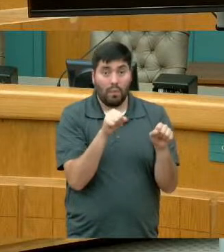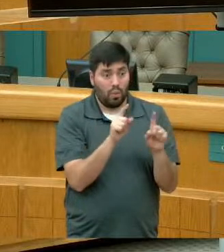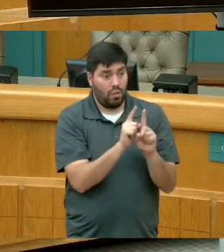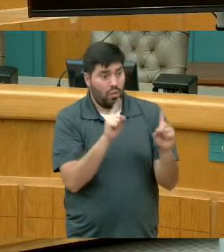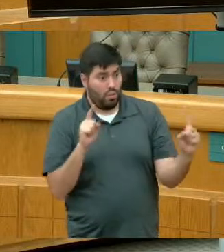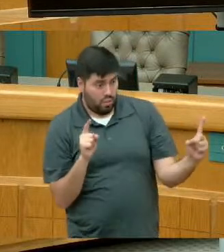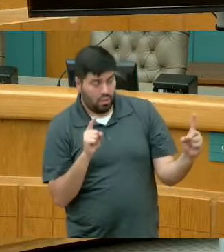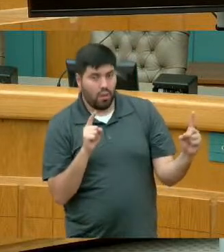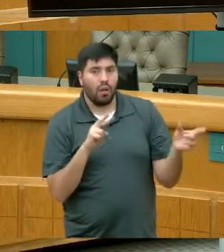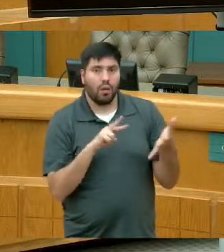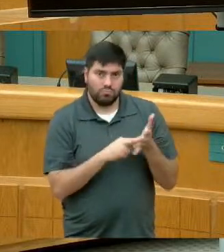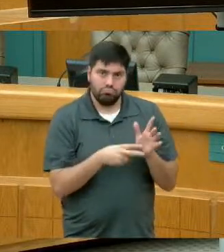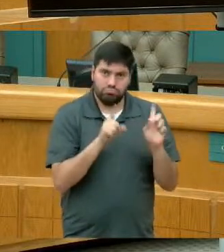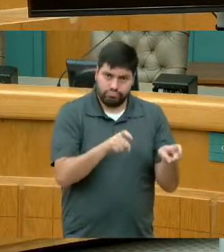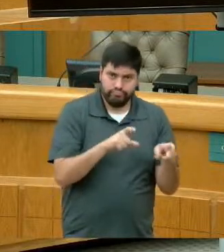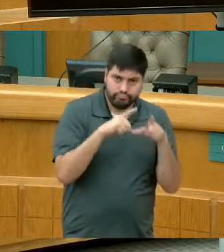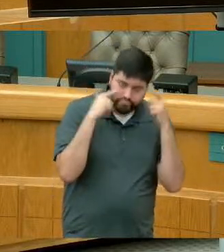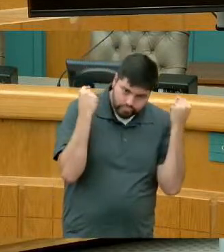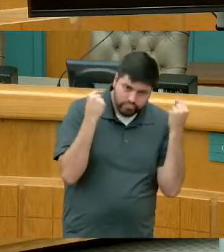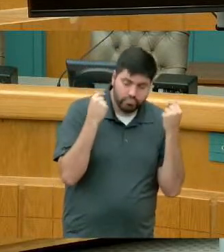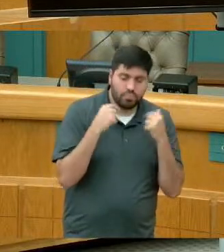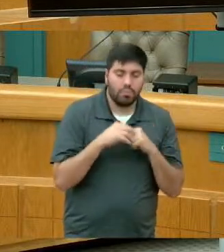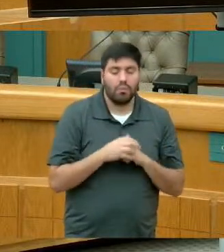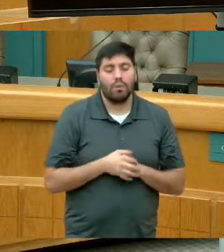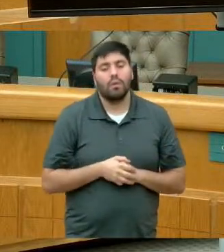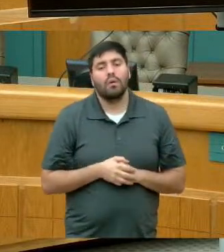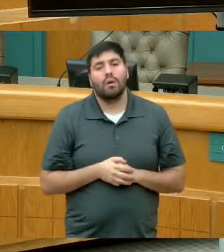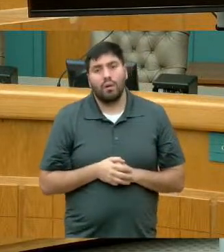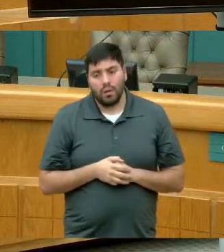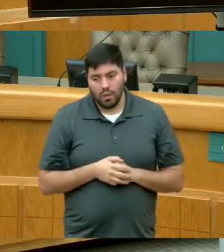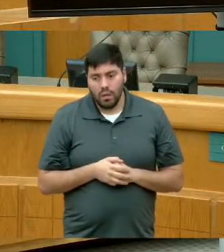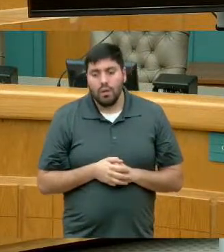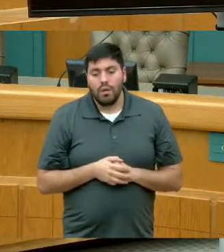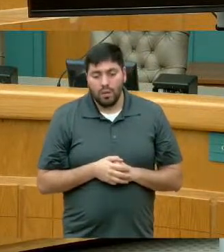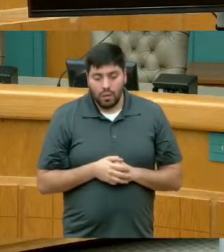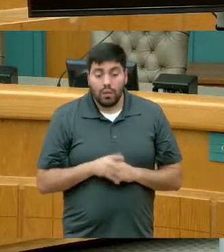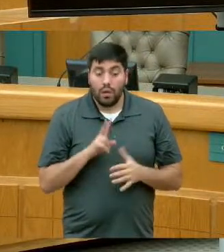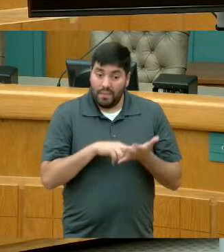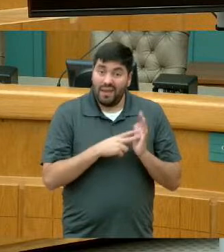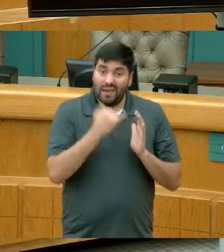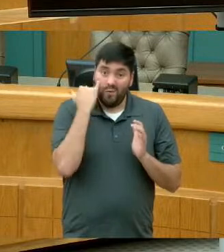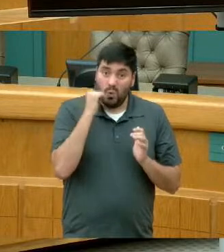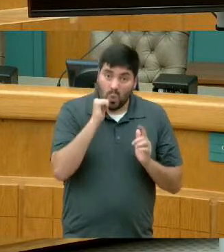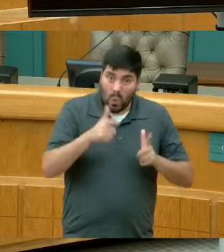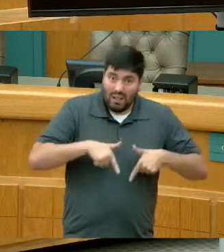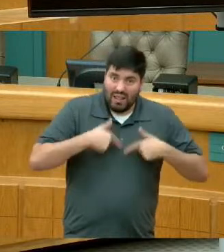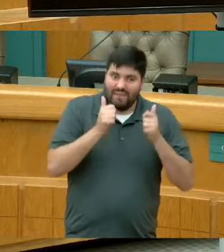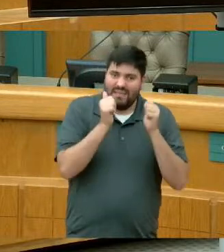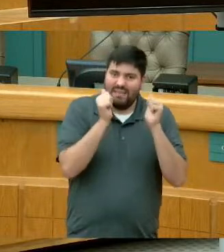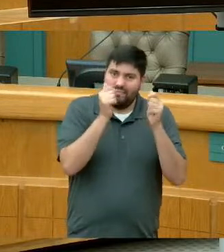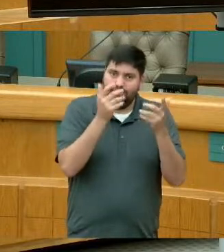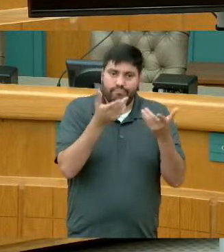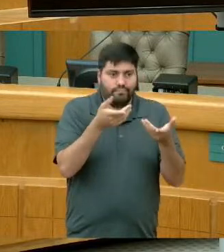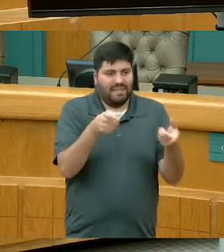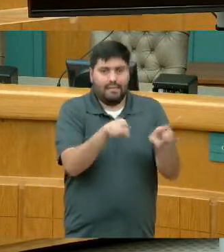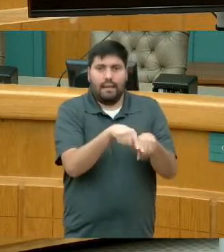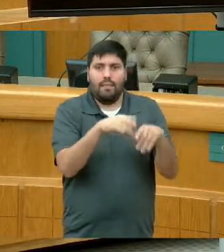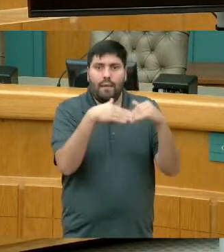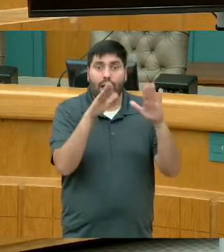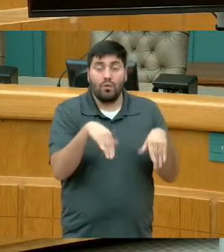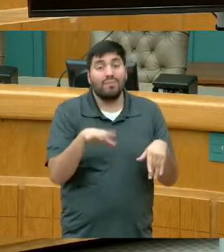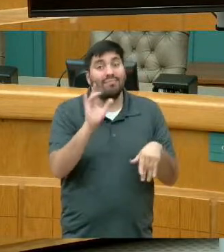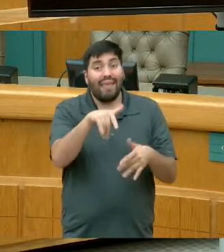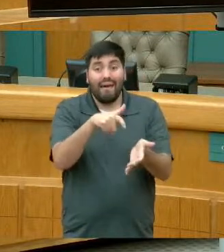feasible to maintain the 6 foot of social distancing from another person not living in the same household.